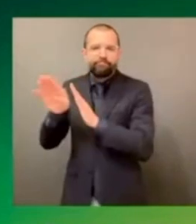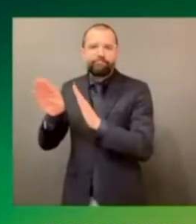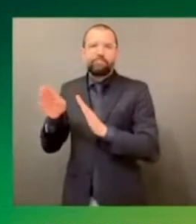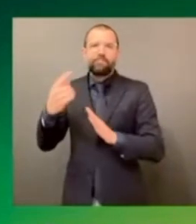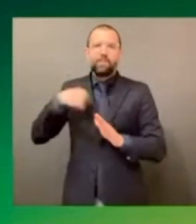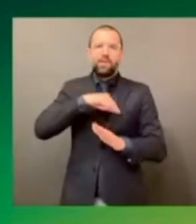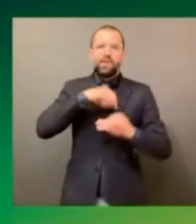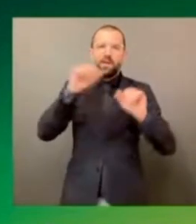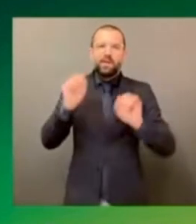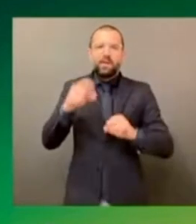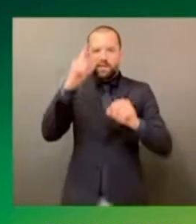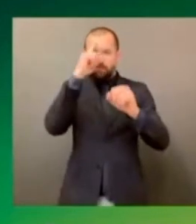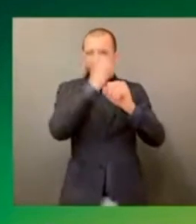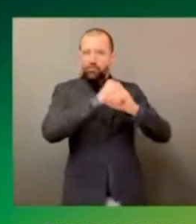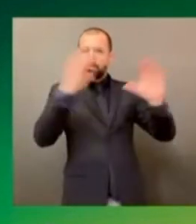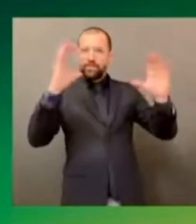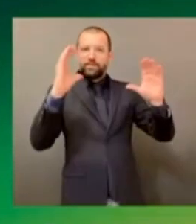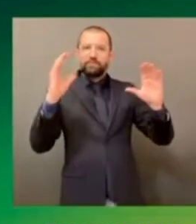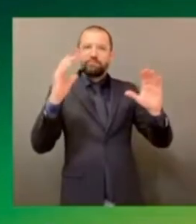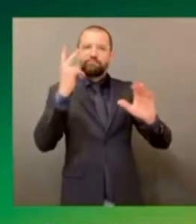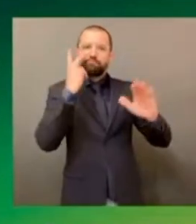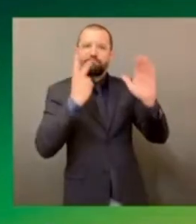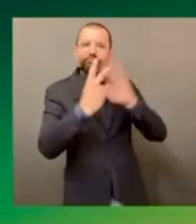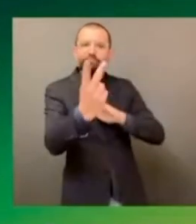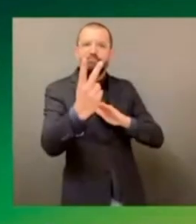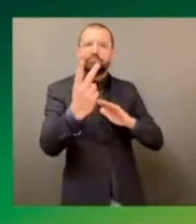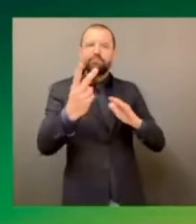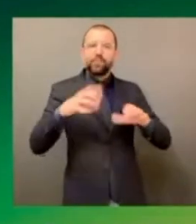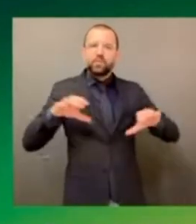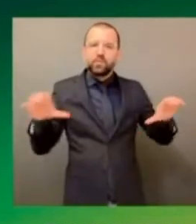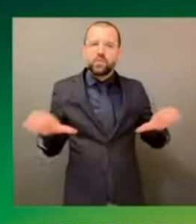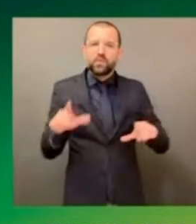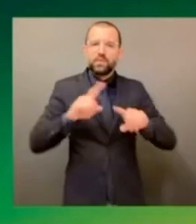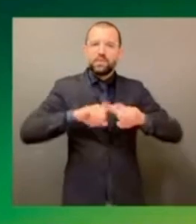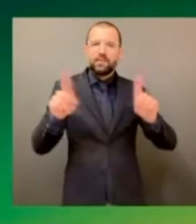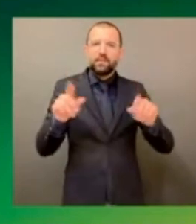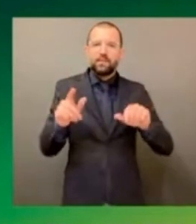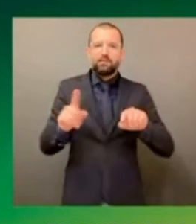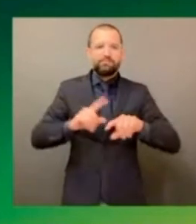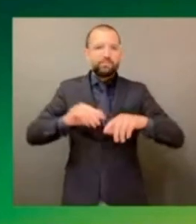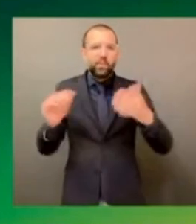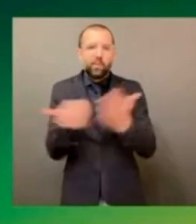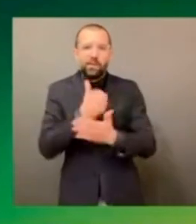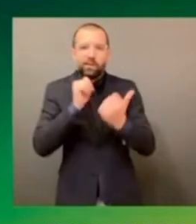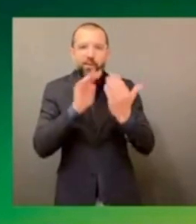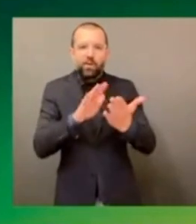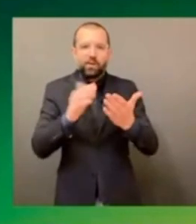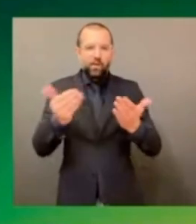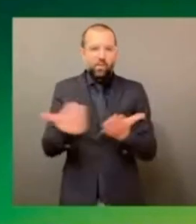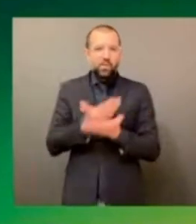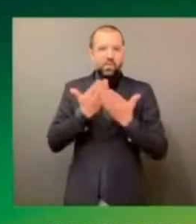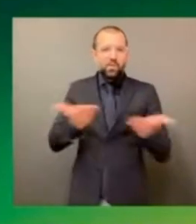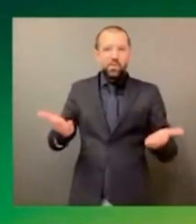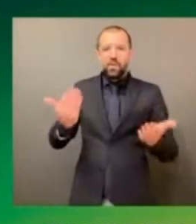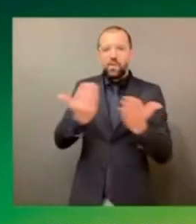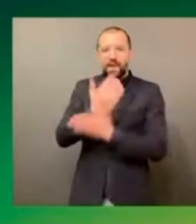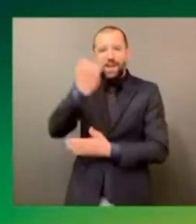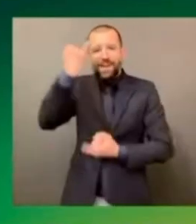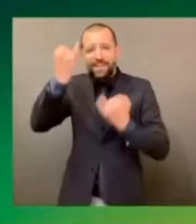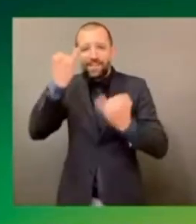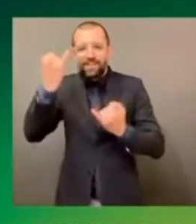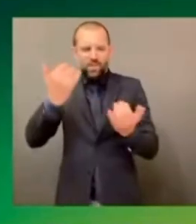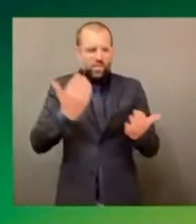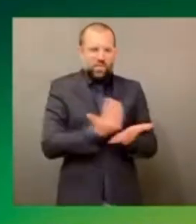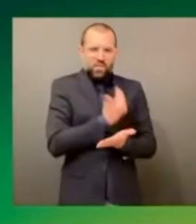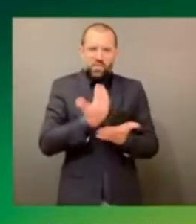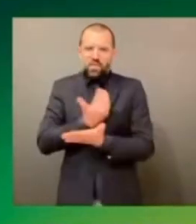differently. New methods, new products, new approaches, new ideas. We innovate to be